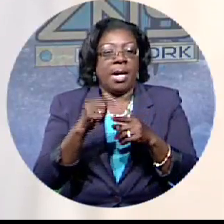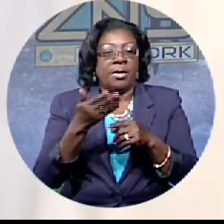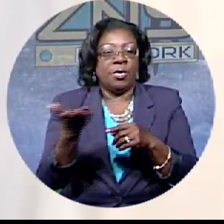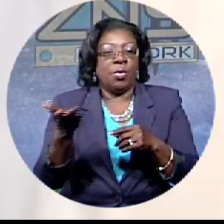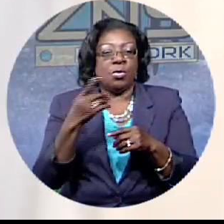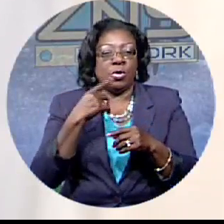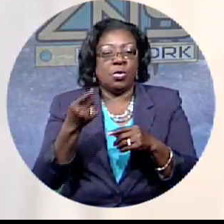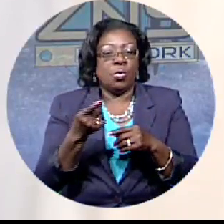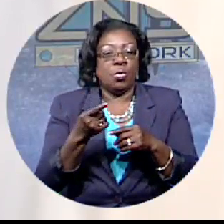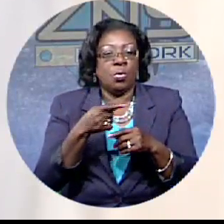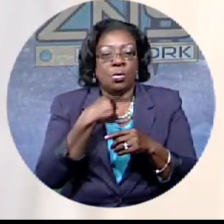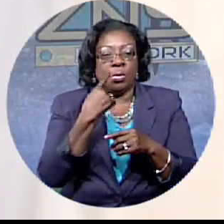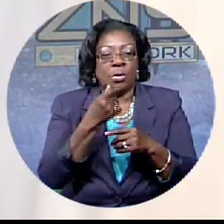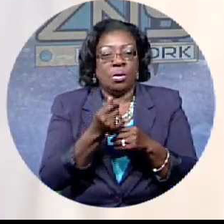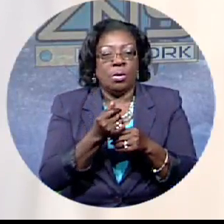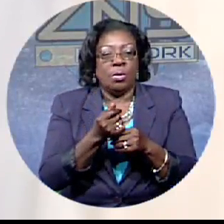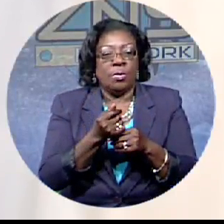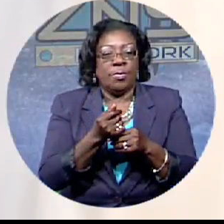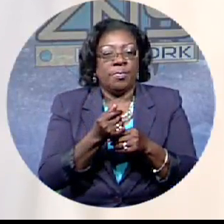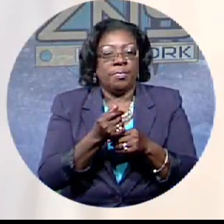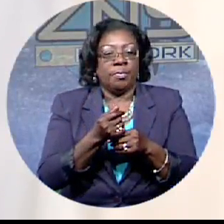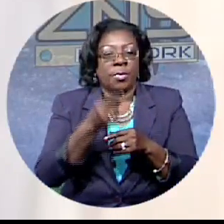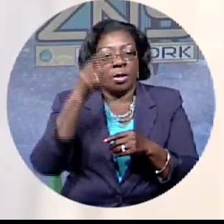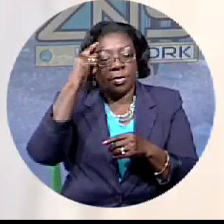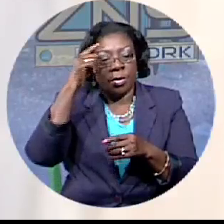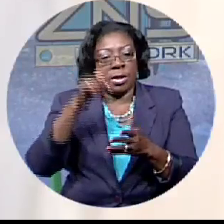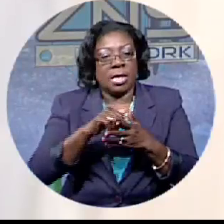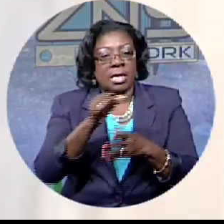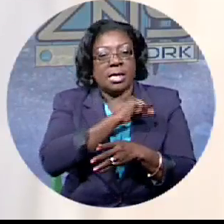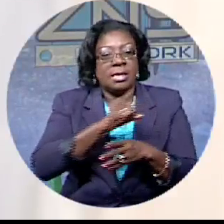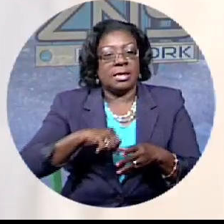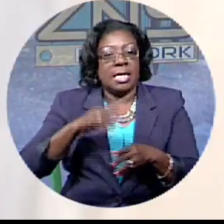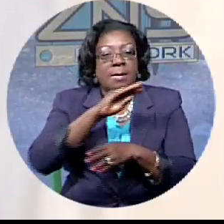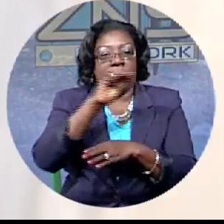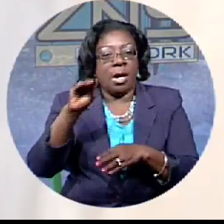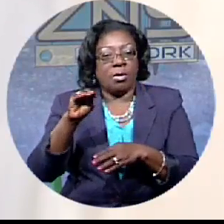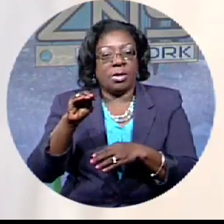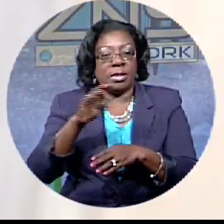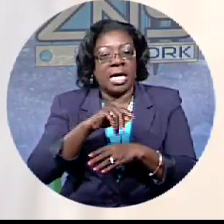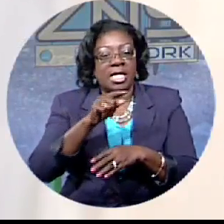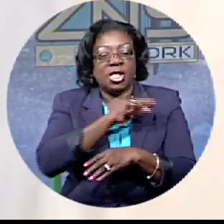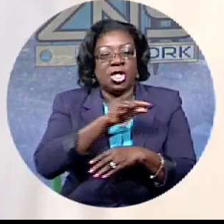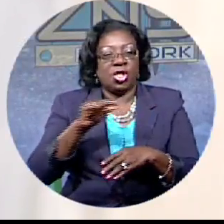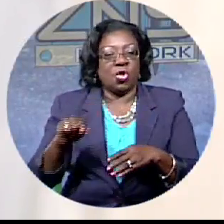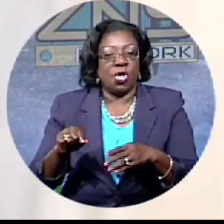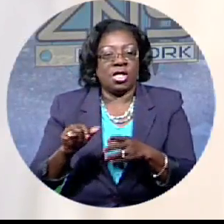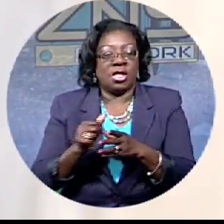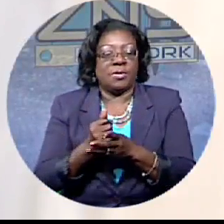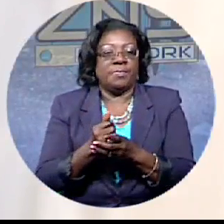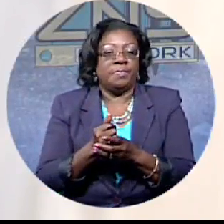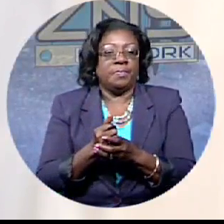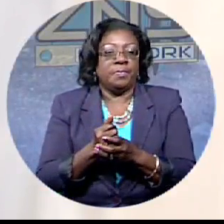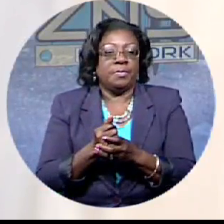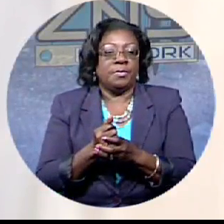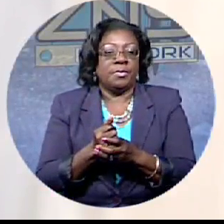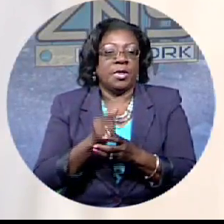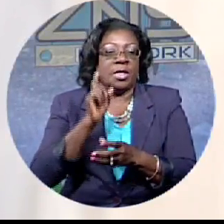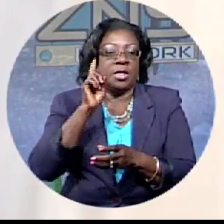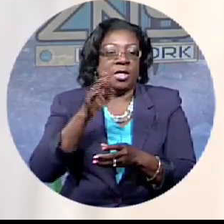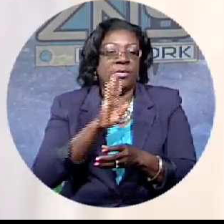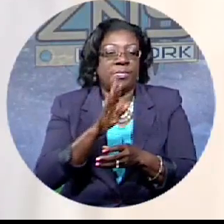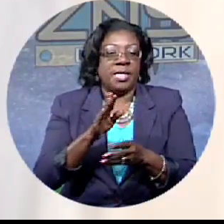who thought that St. Margaret's and St. George should